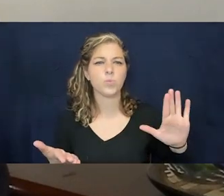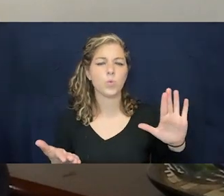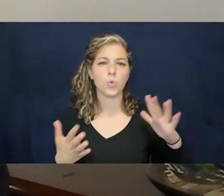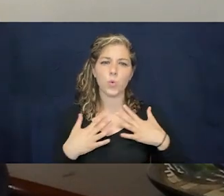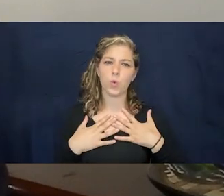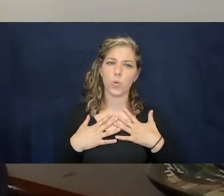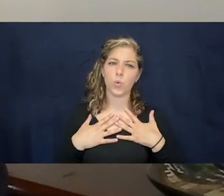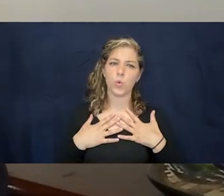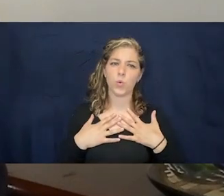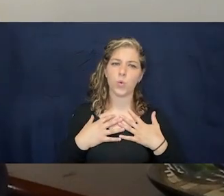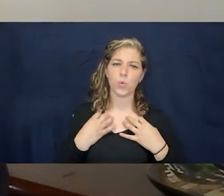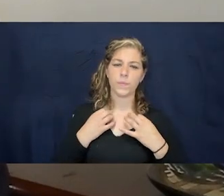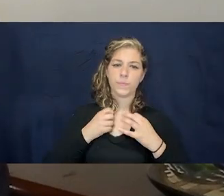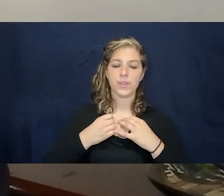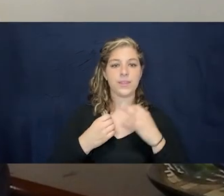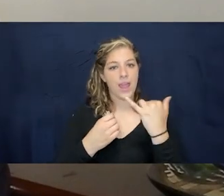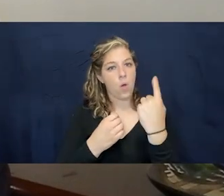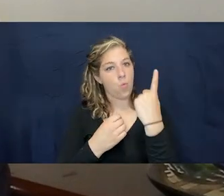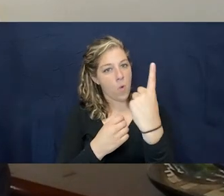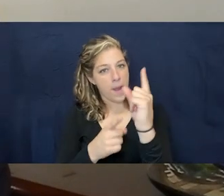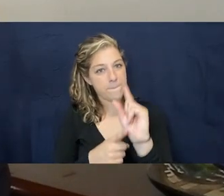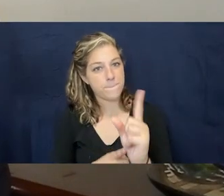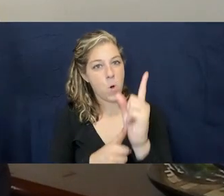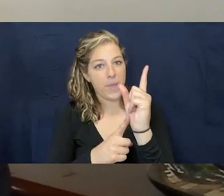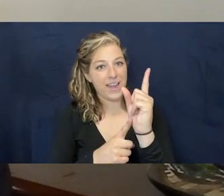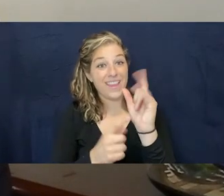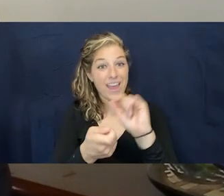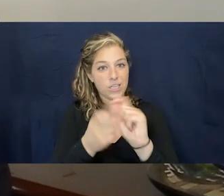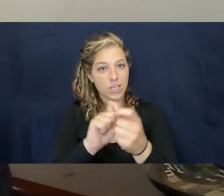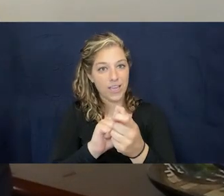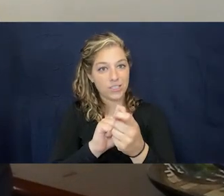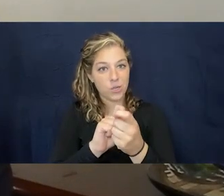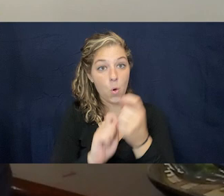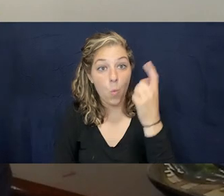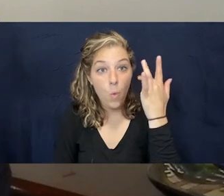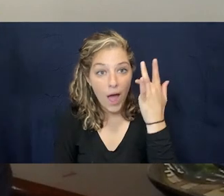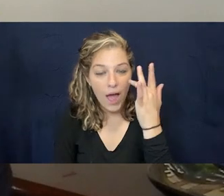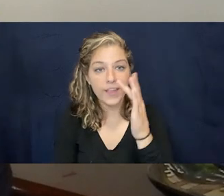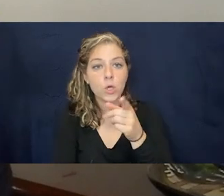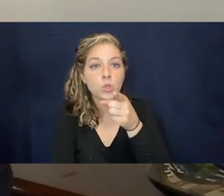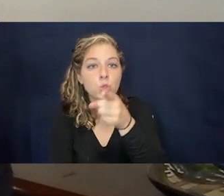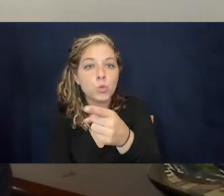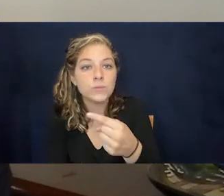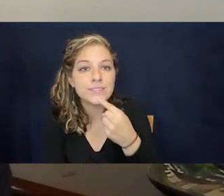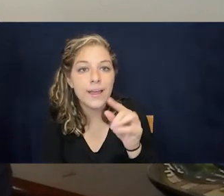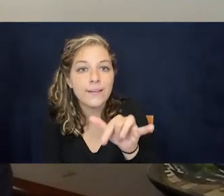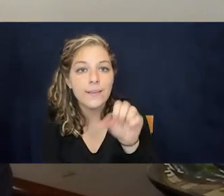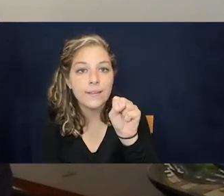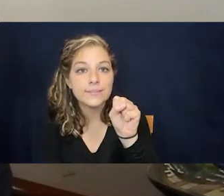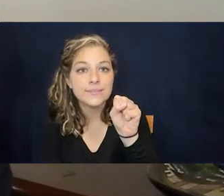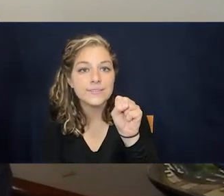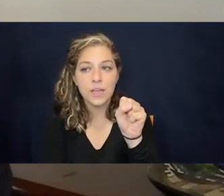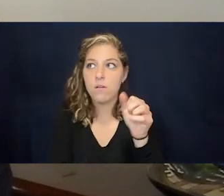intolerance and indifference, yielded in a single moment to your yes.